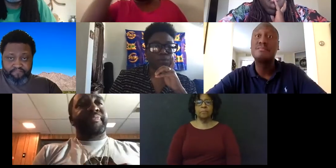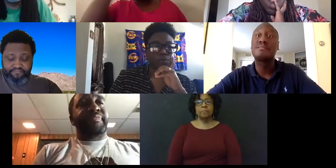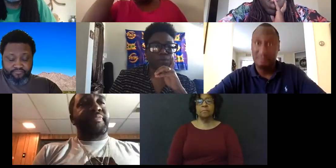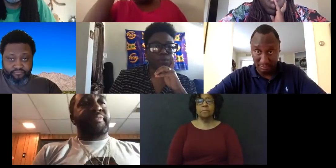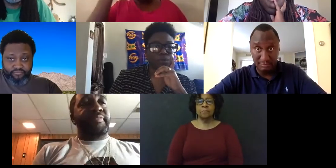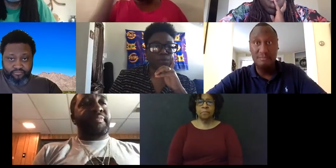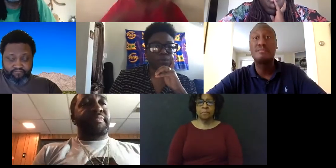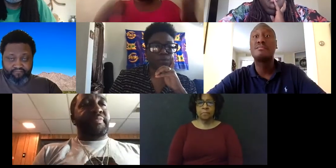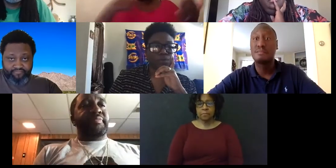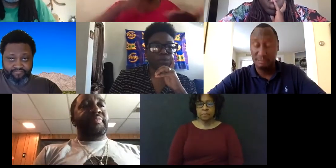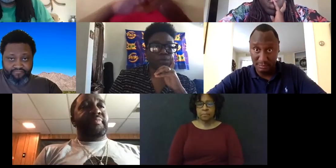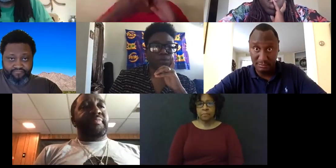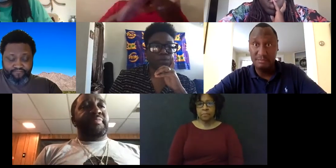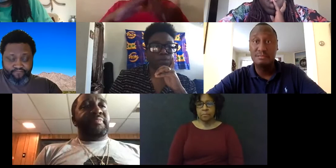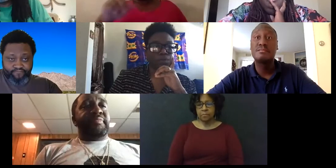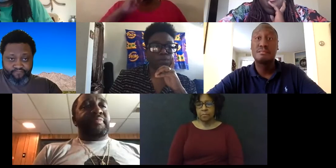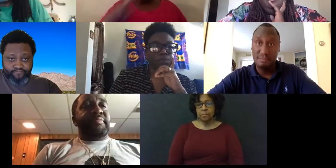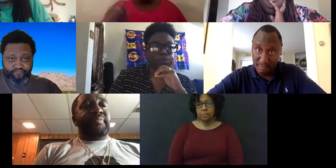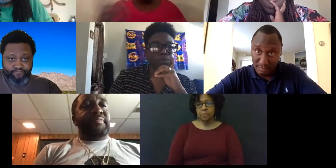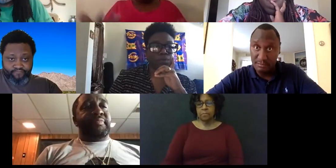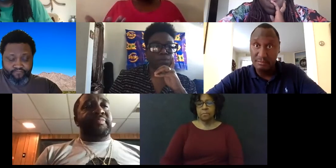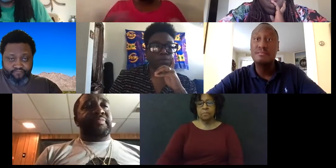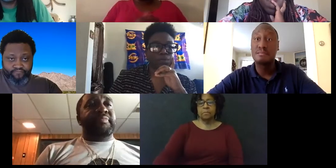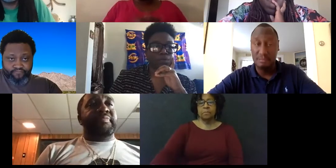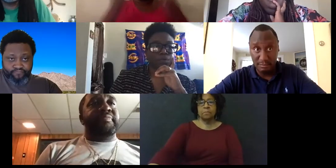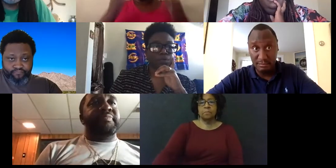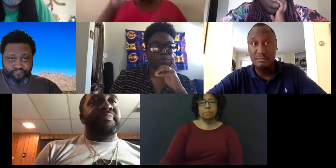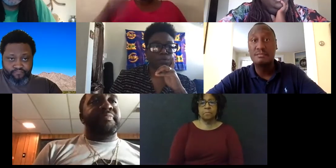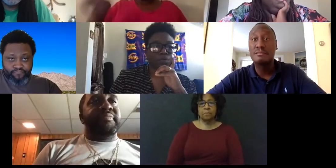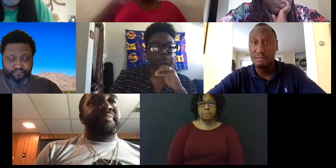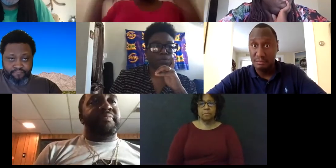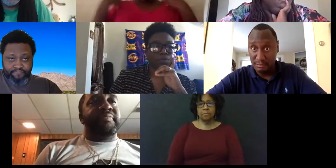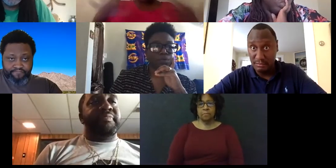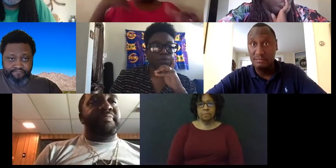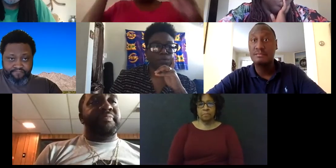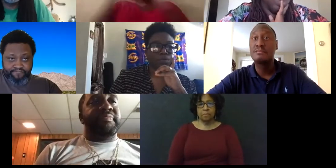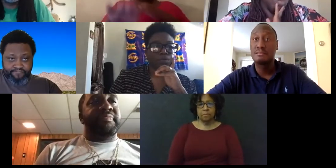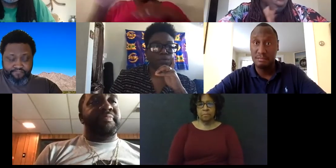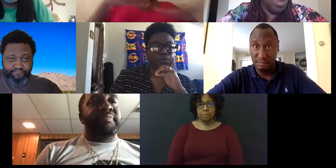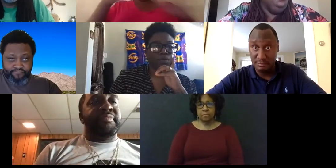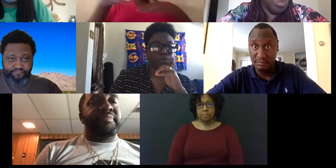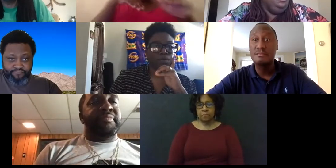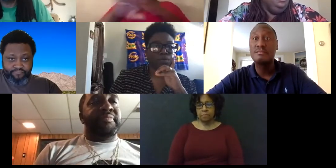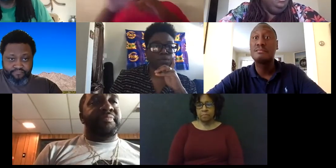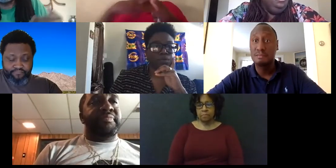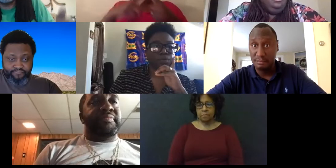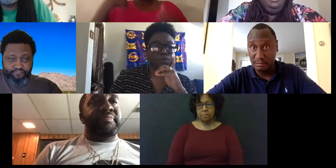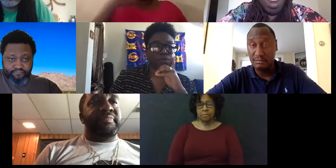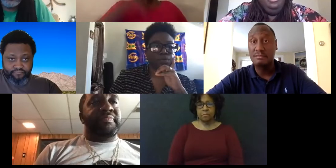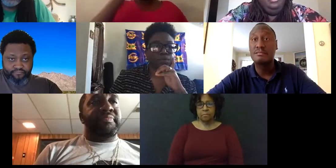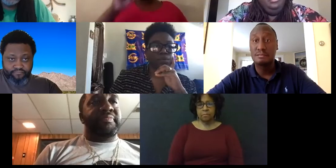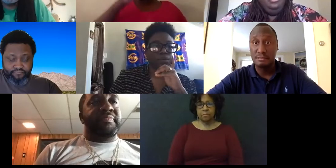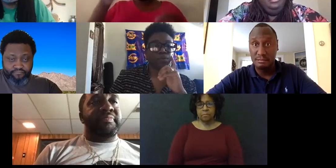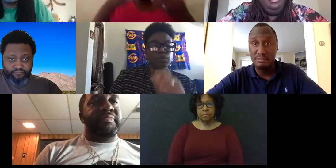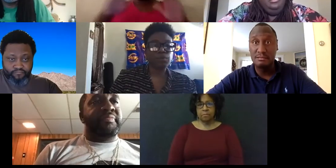our communities are. Now, if they don't want us in and walking through their doors, we need to not let them